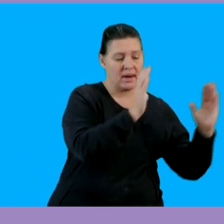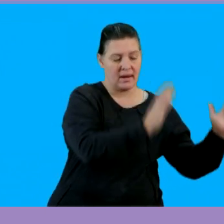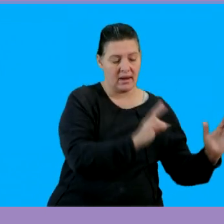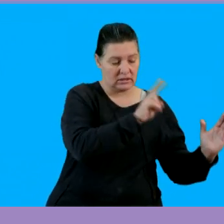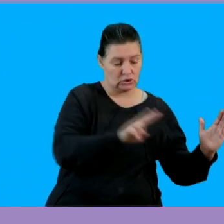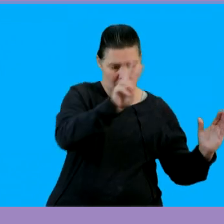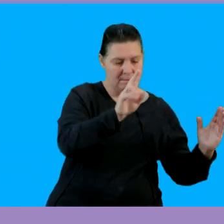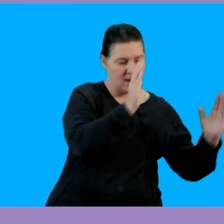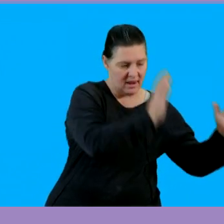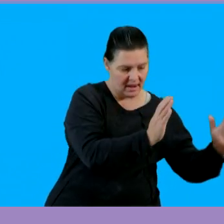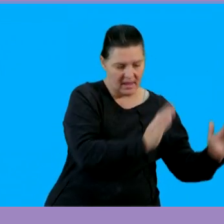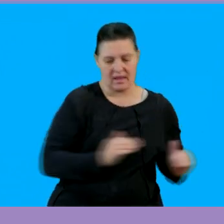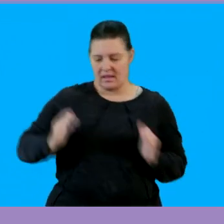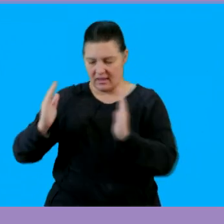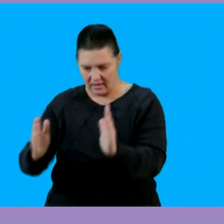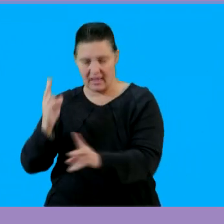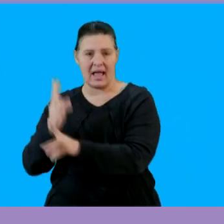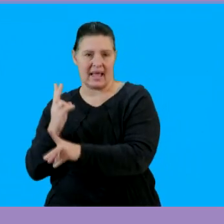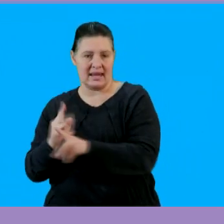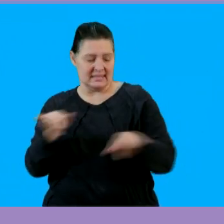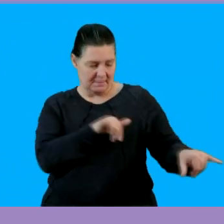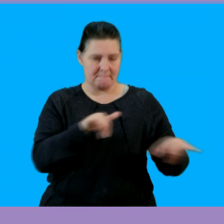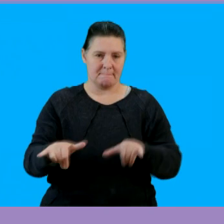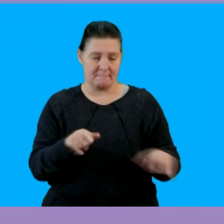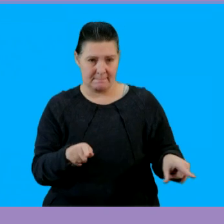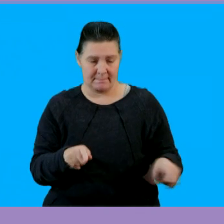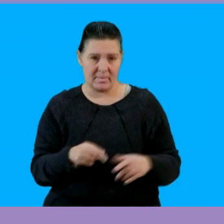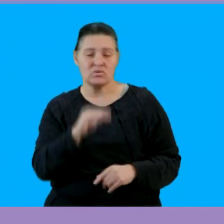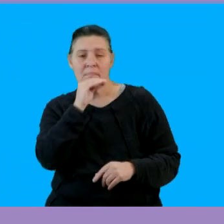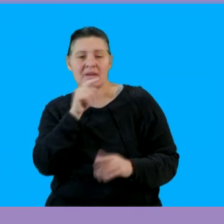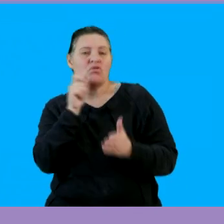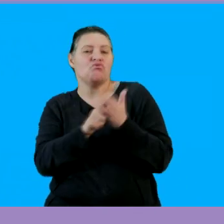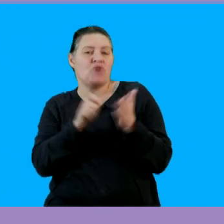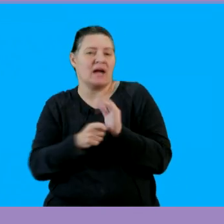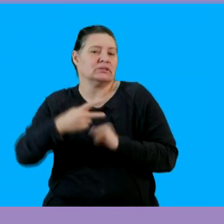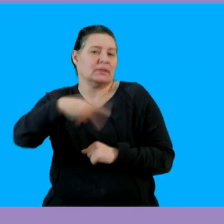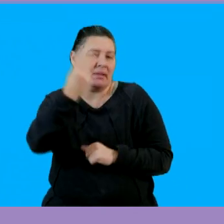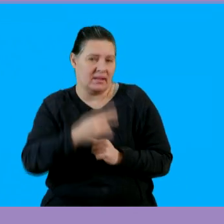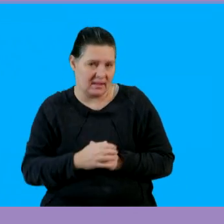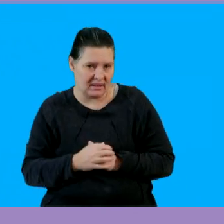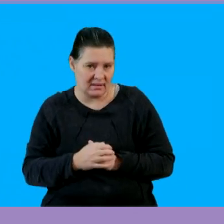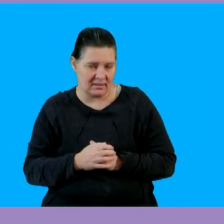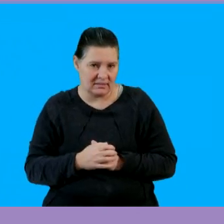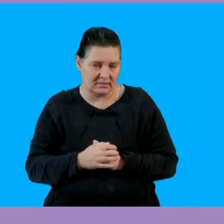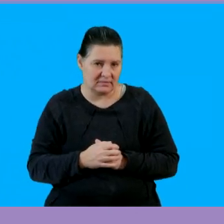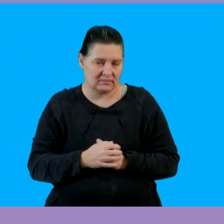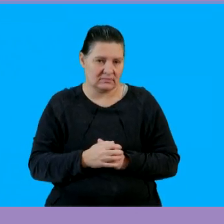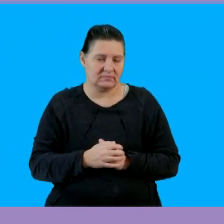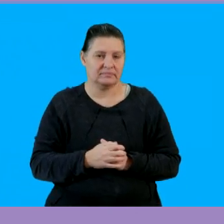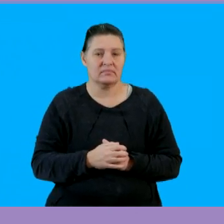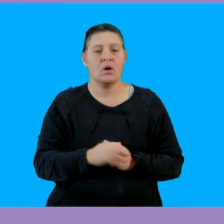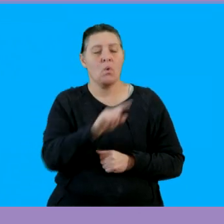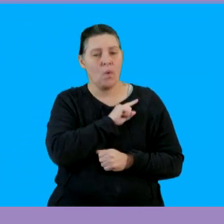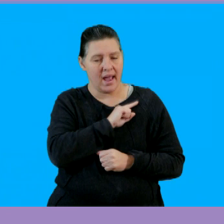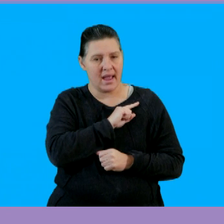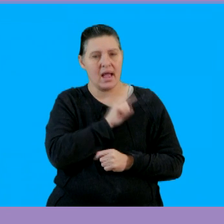lesson was focusing on a binomial. So if we have a binomial that is squared, then we need to write it out twice. Write